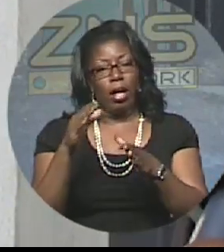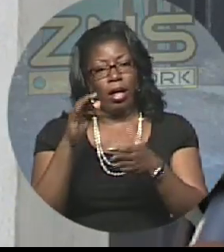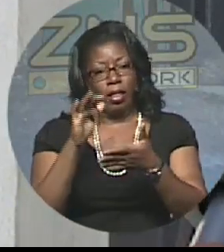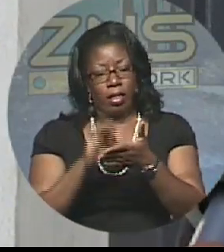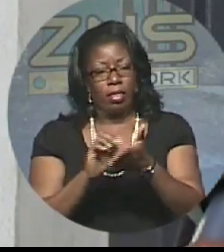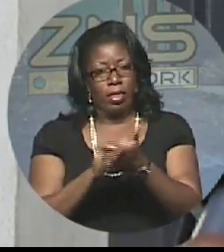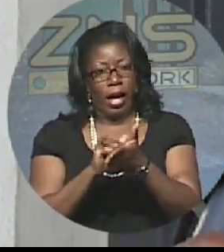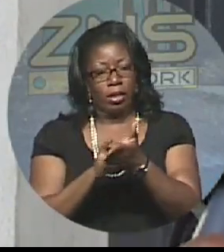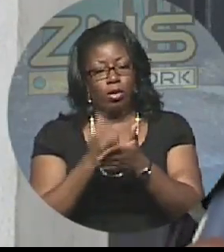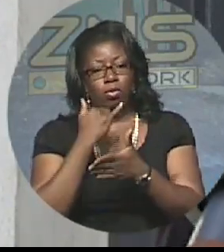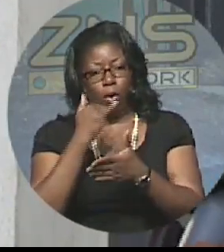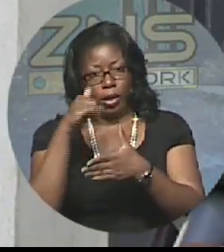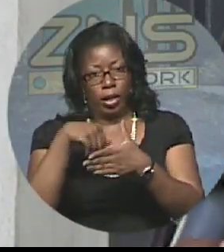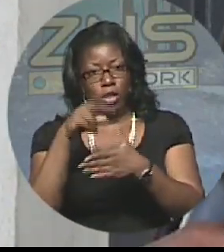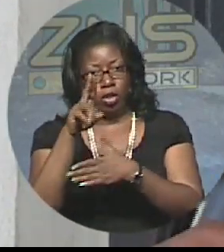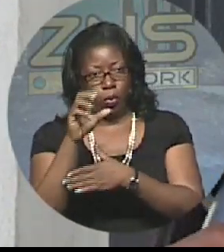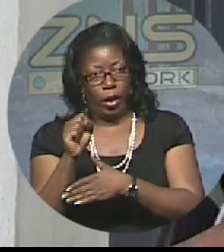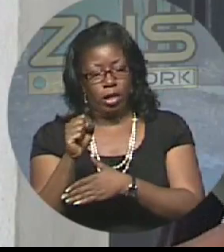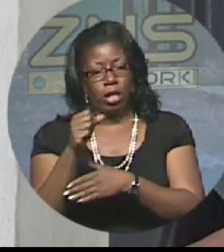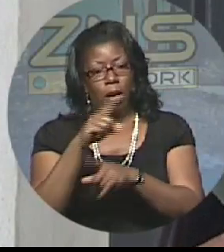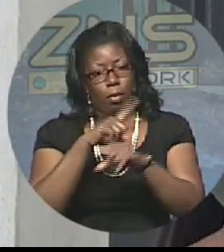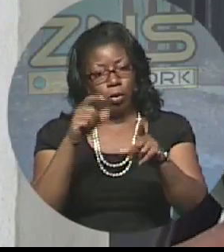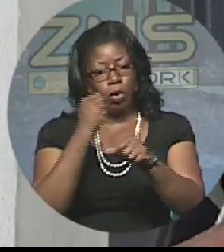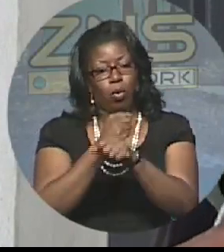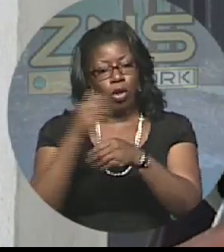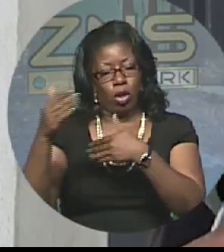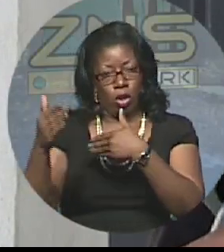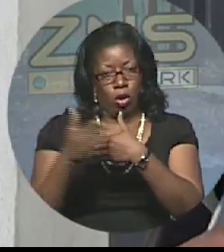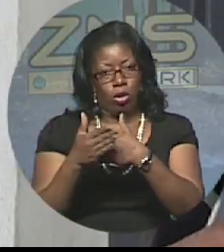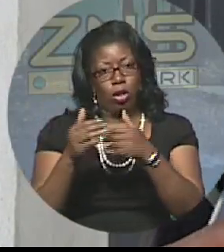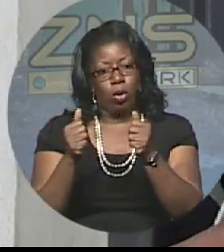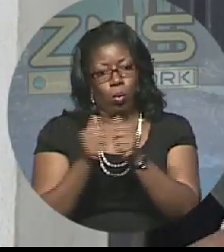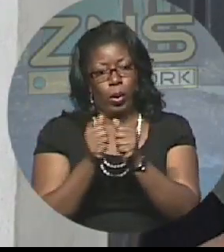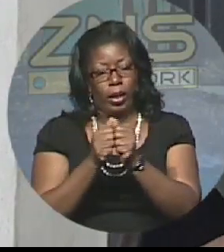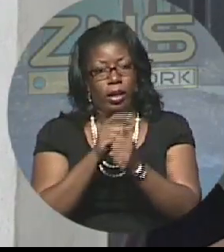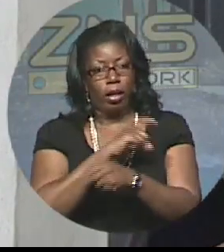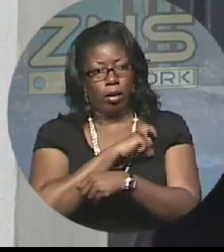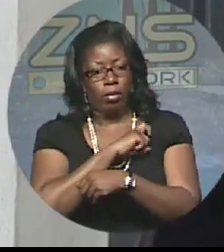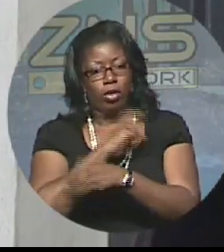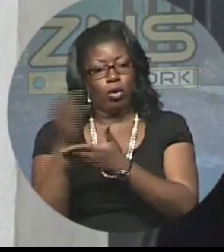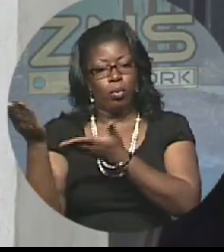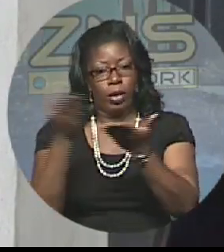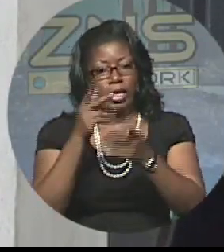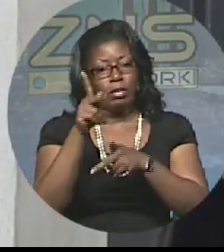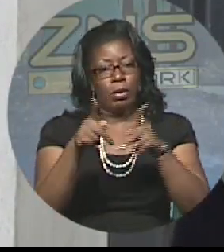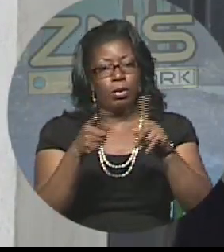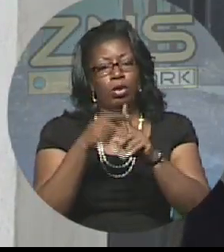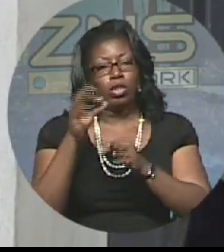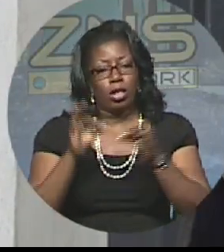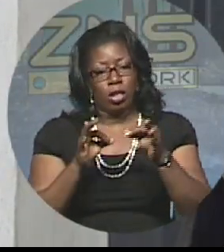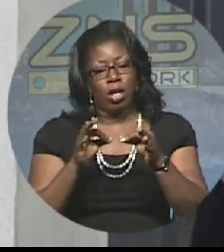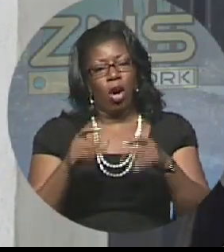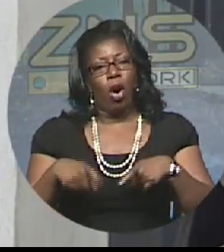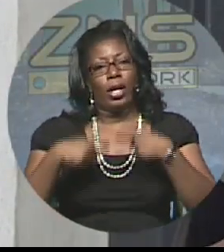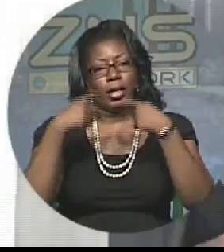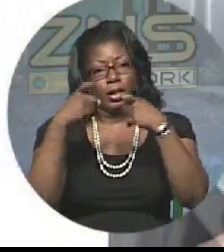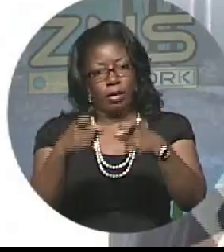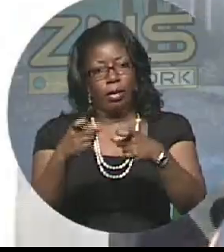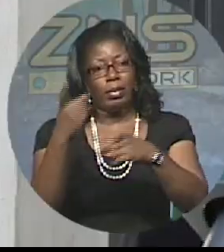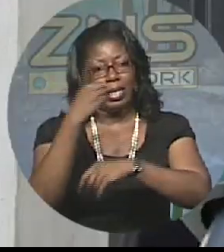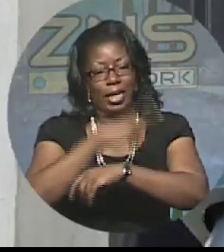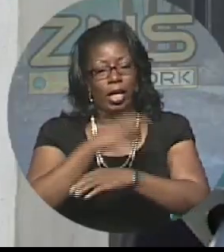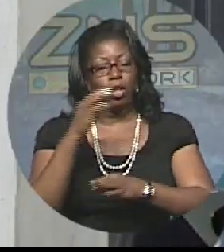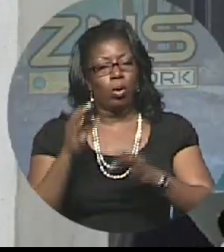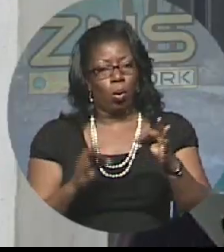outstanding for many years, but we work closely with Bahamian law enforcement and the Attorney General to bring these people to justice or to give them their day in court in the United States.